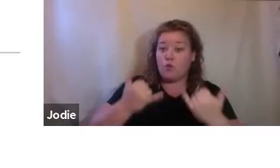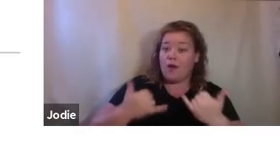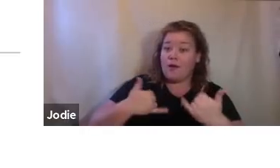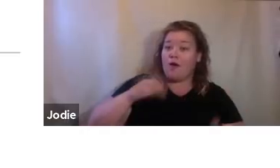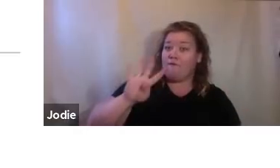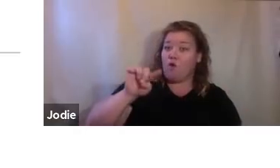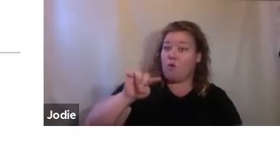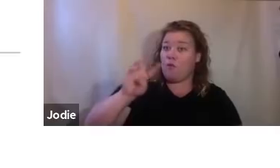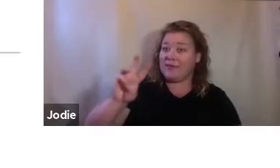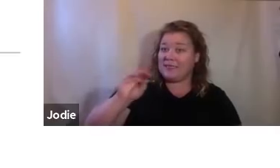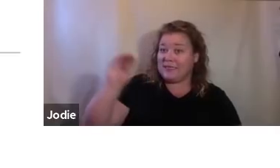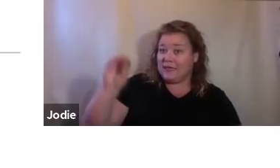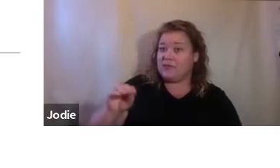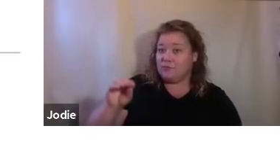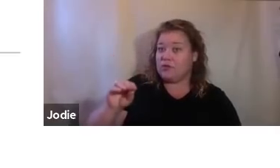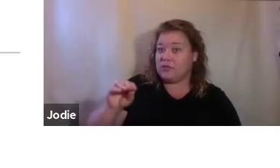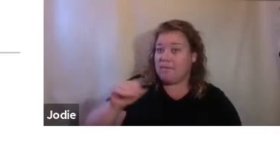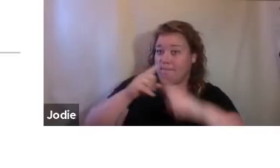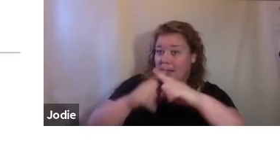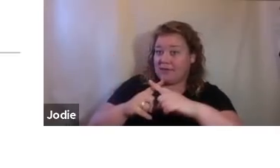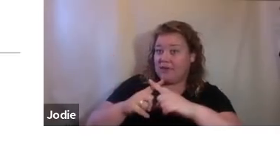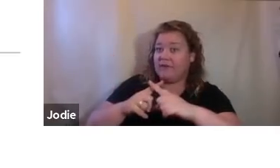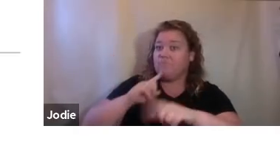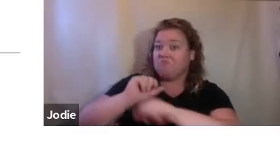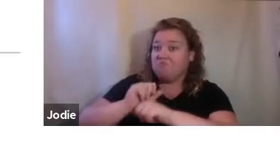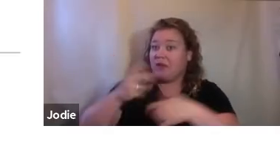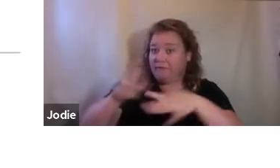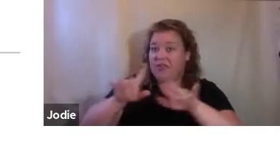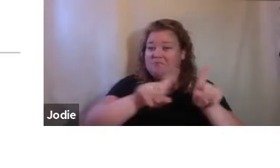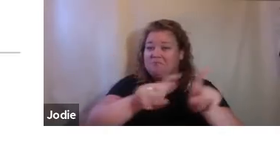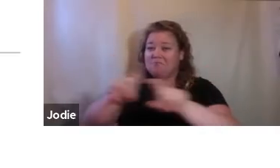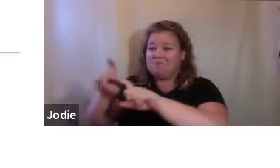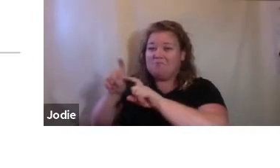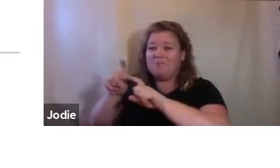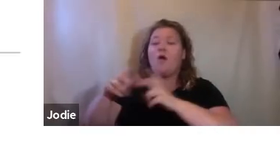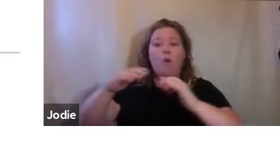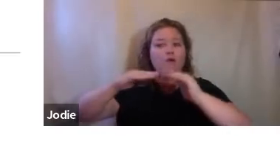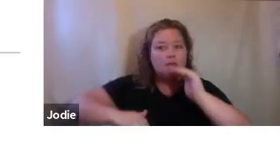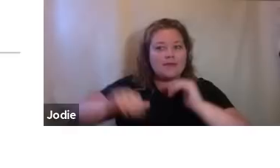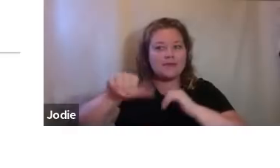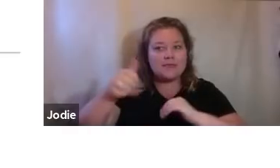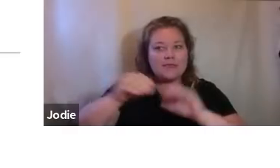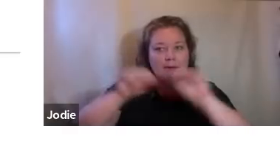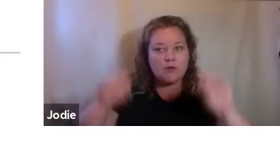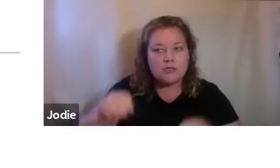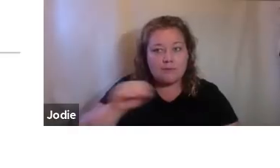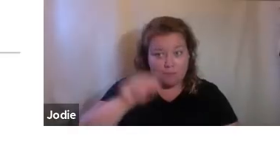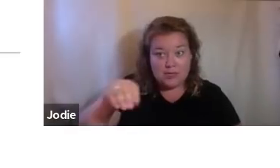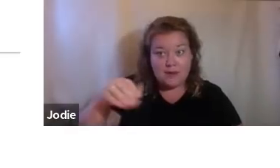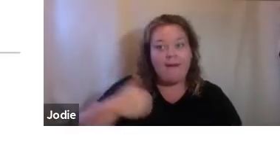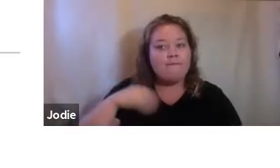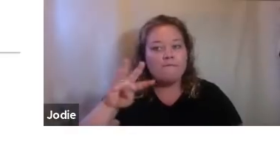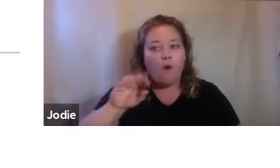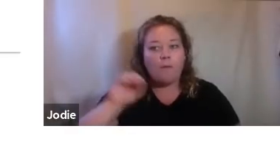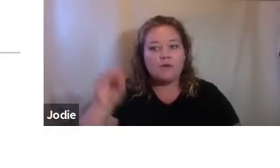positive, and our goal is less than 10%. Just to note that in order to make sure that we are always up to speed with the